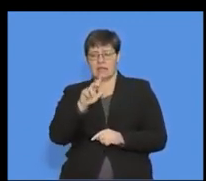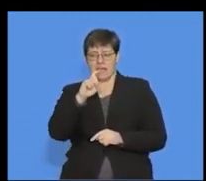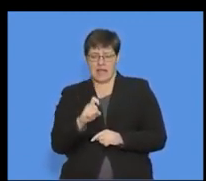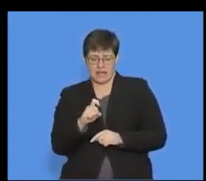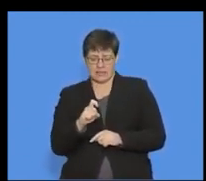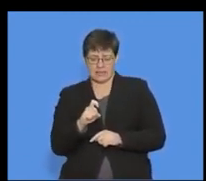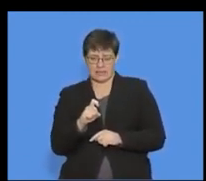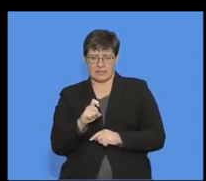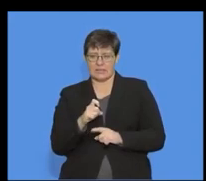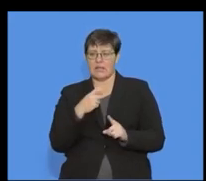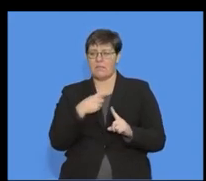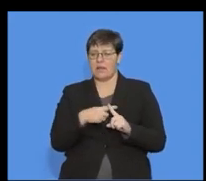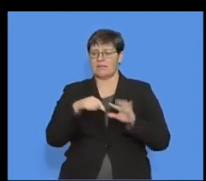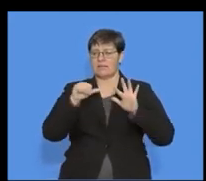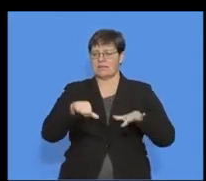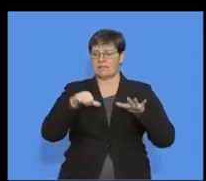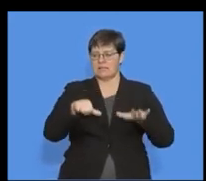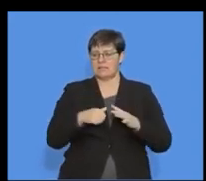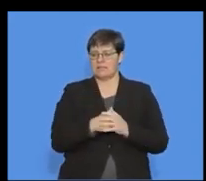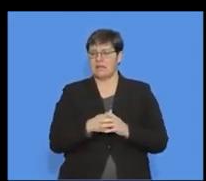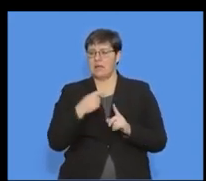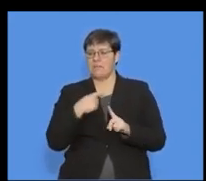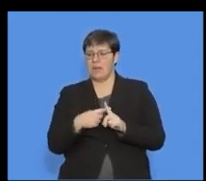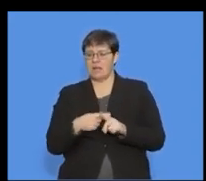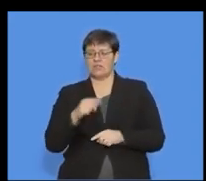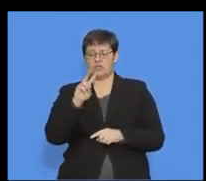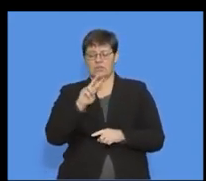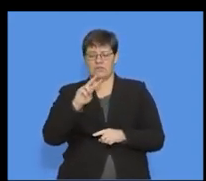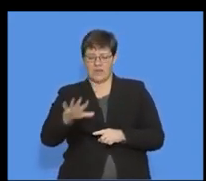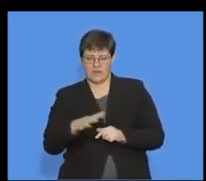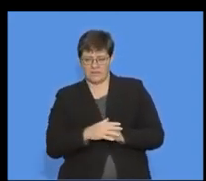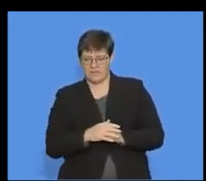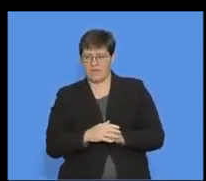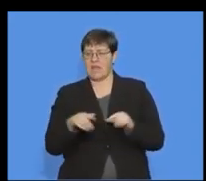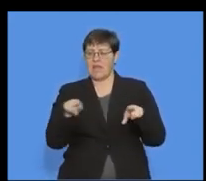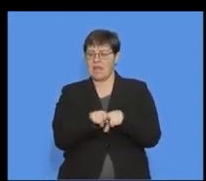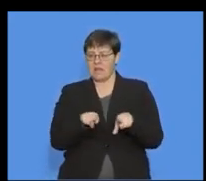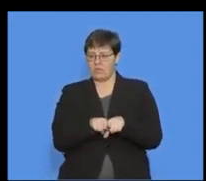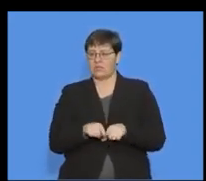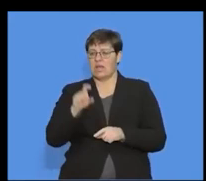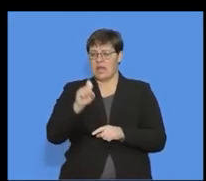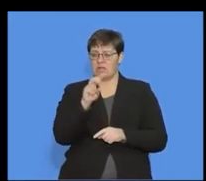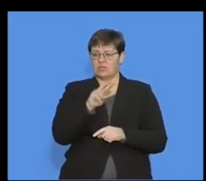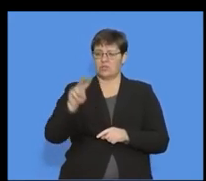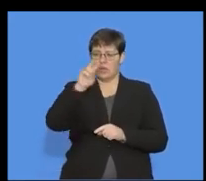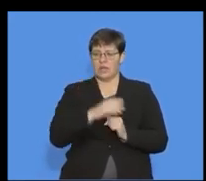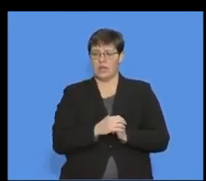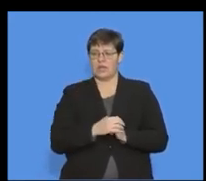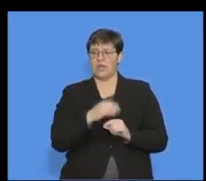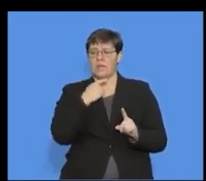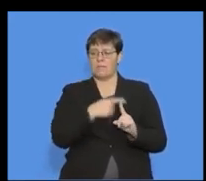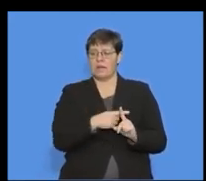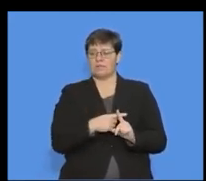8x plus 16 plus 25 equals to x